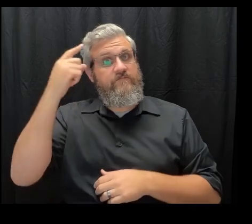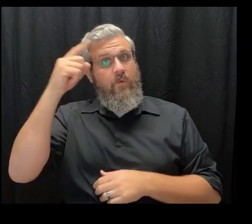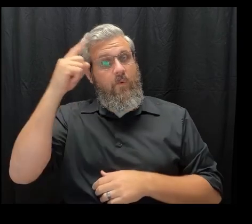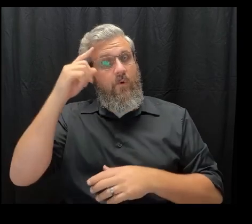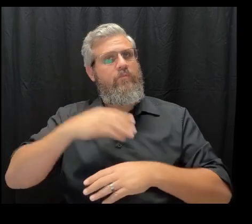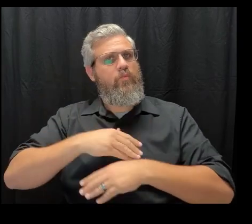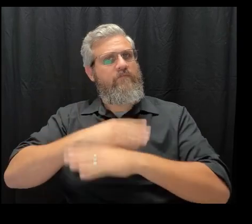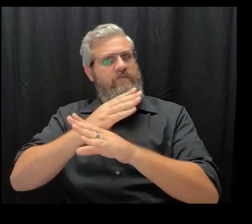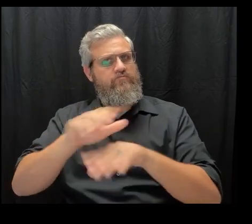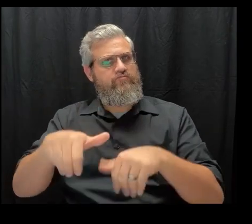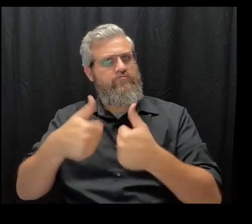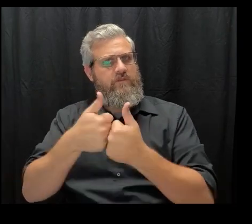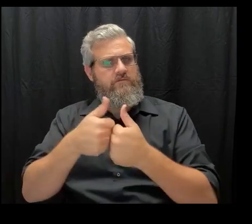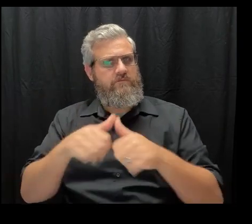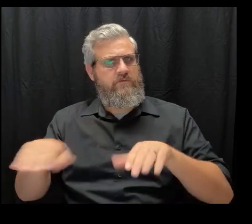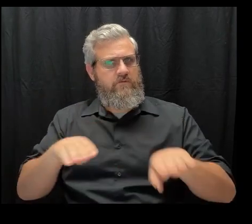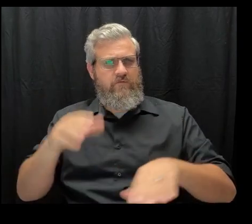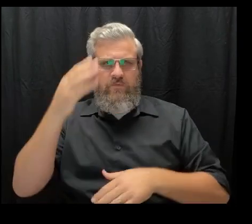behaviors?